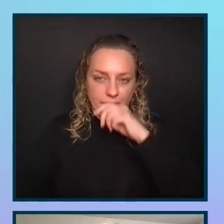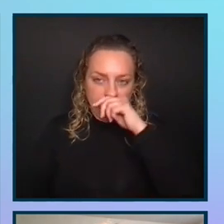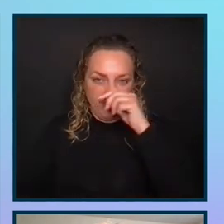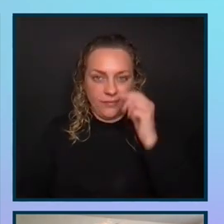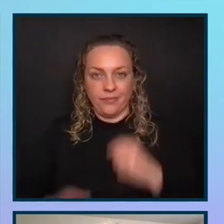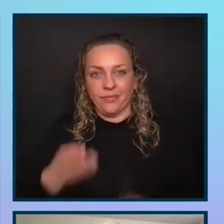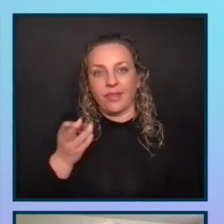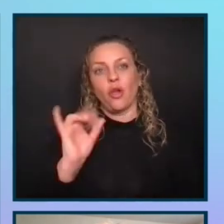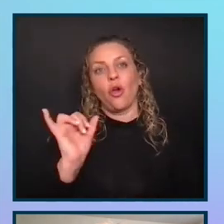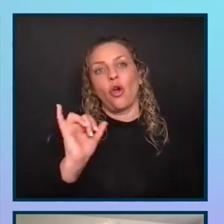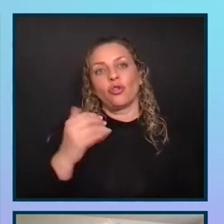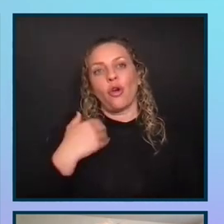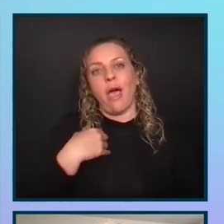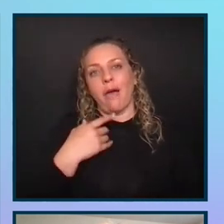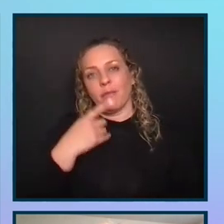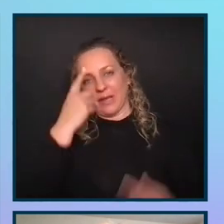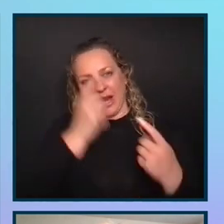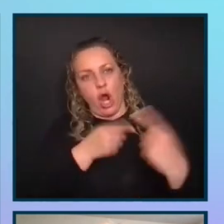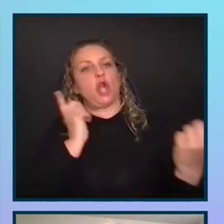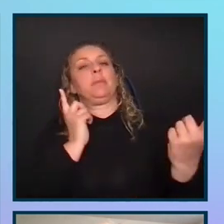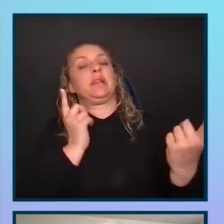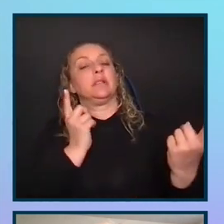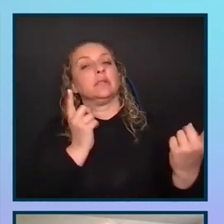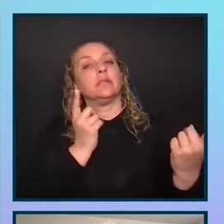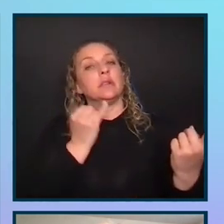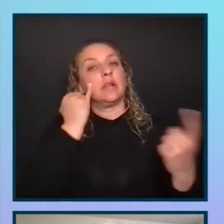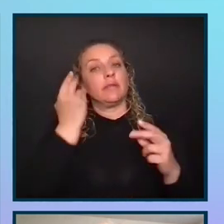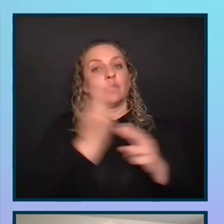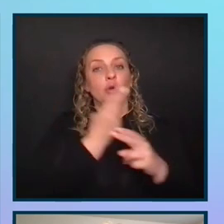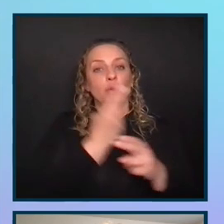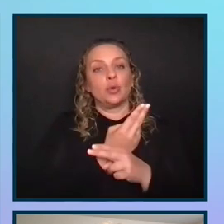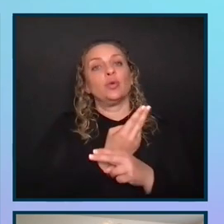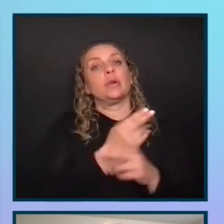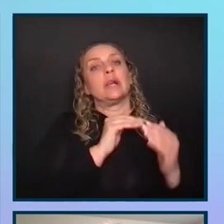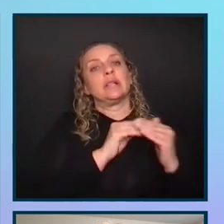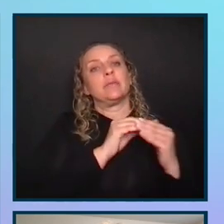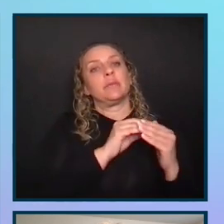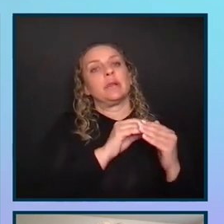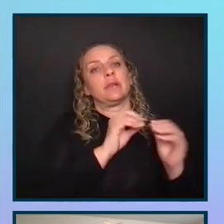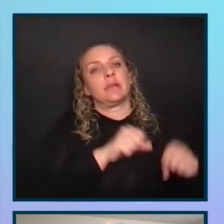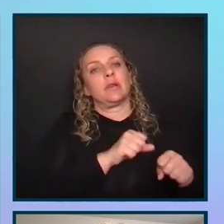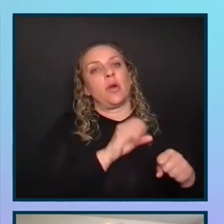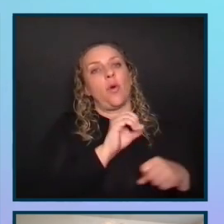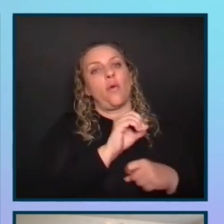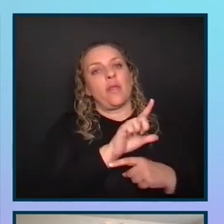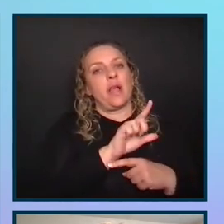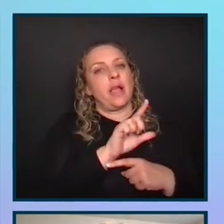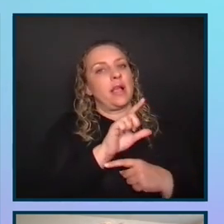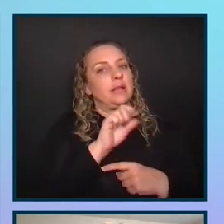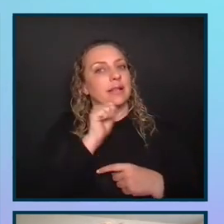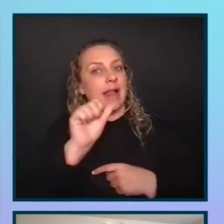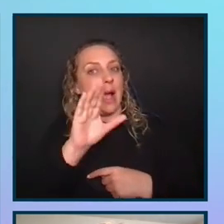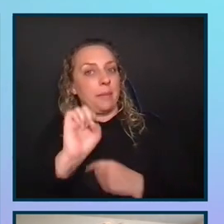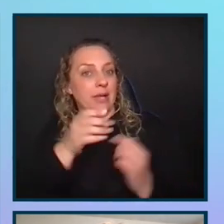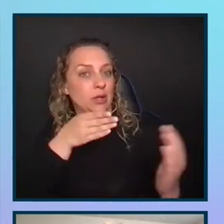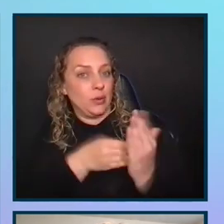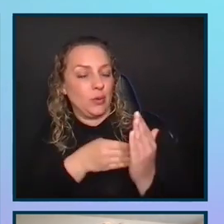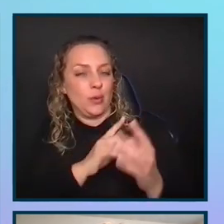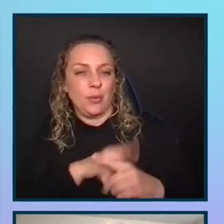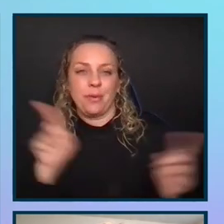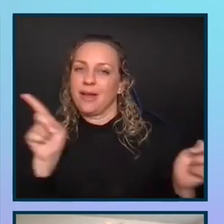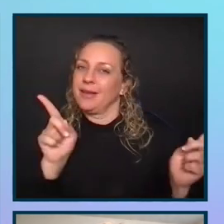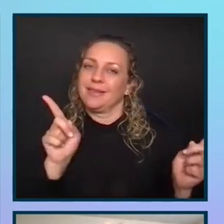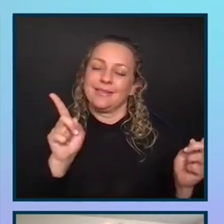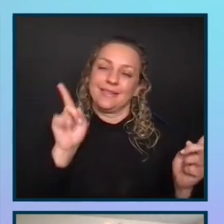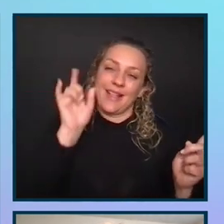There also have been arguments made that if you use accessibility overlays, you will not be sued. And what we have discovered is that that